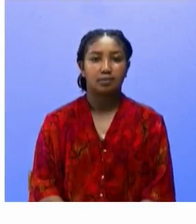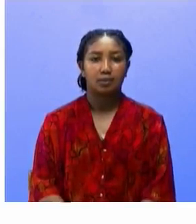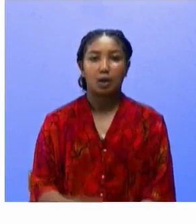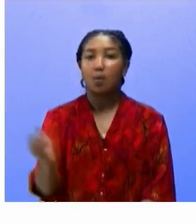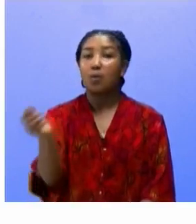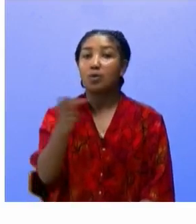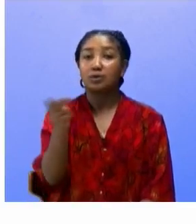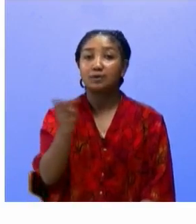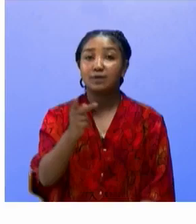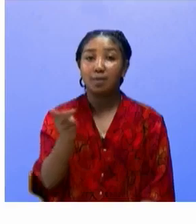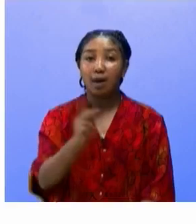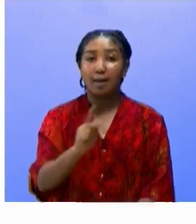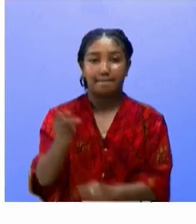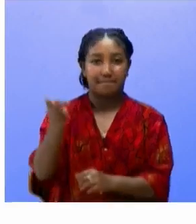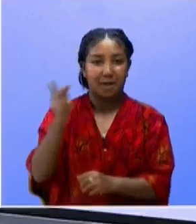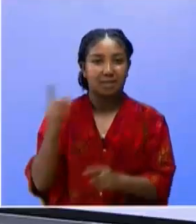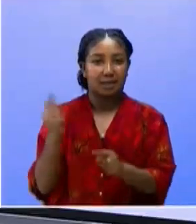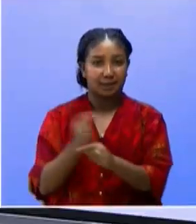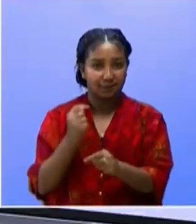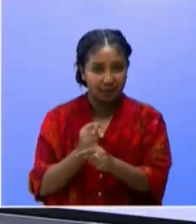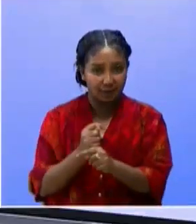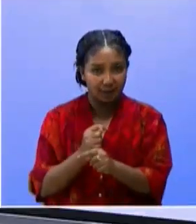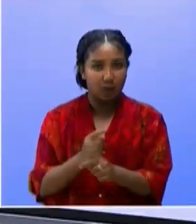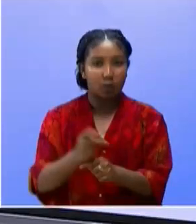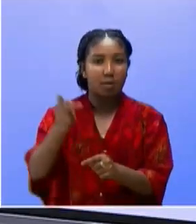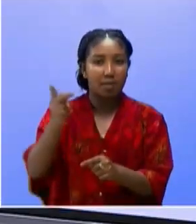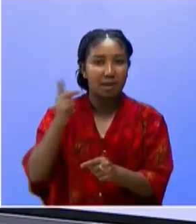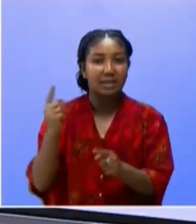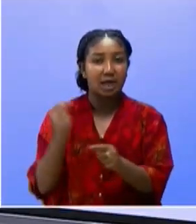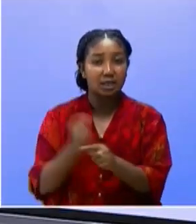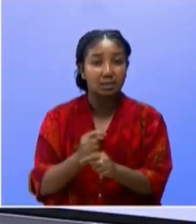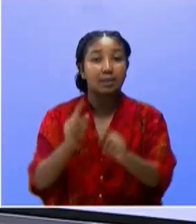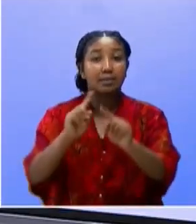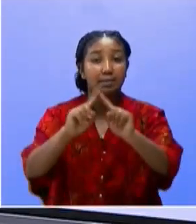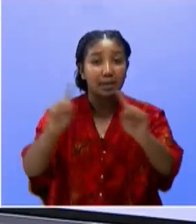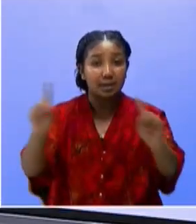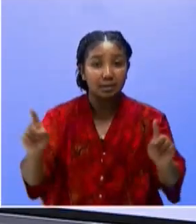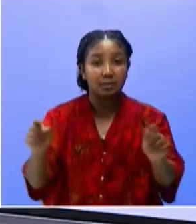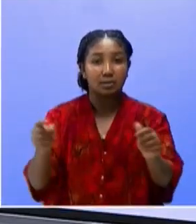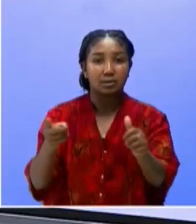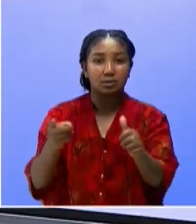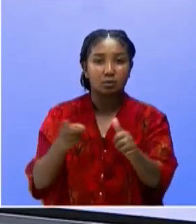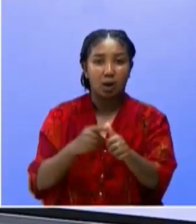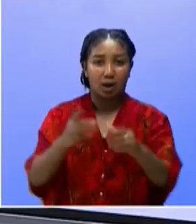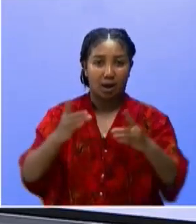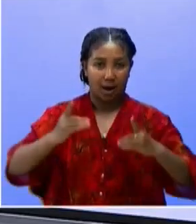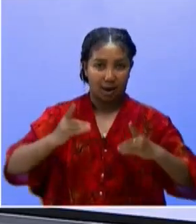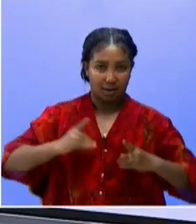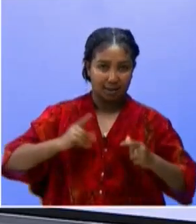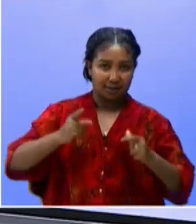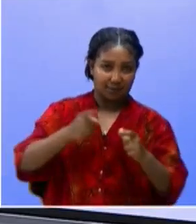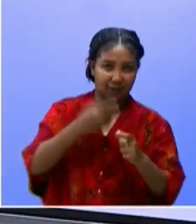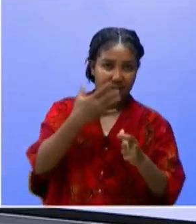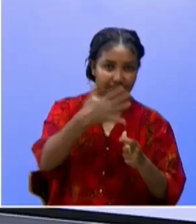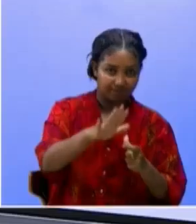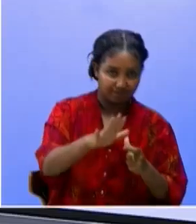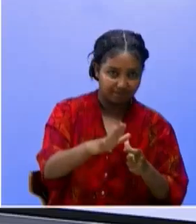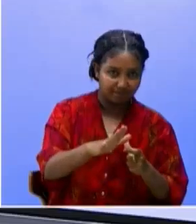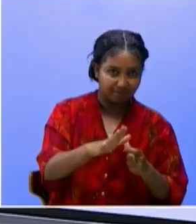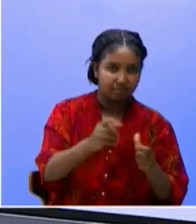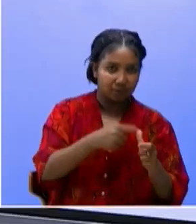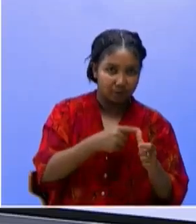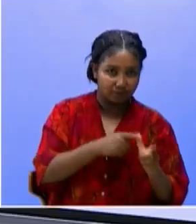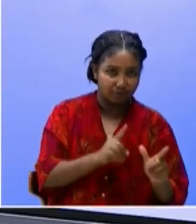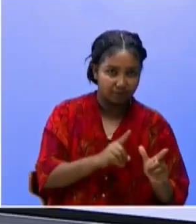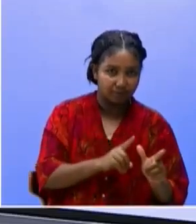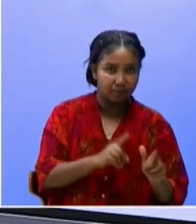Both of them are past activities or past actions, but this one with had is the first action, which is clearly stated